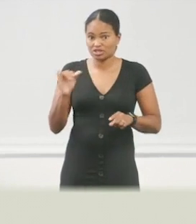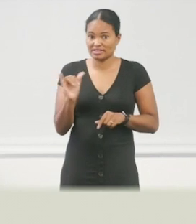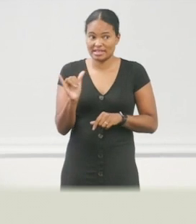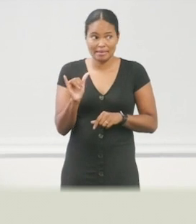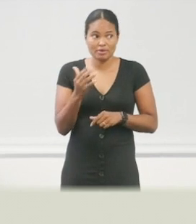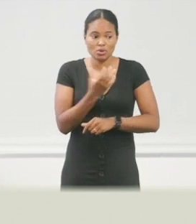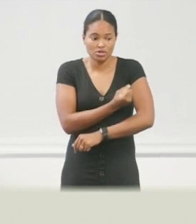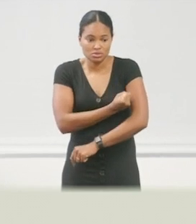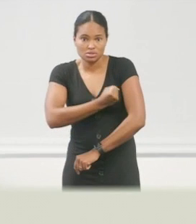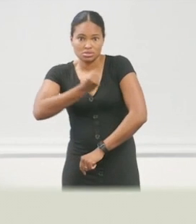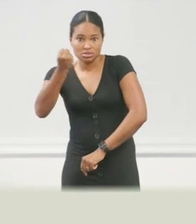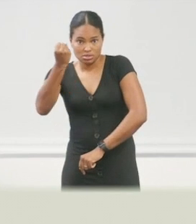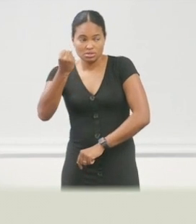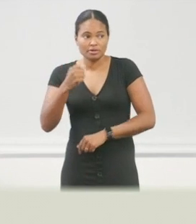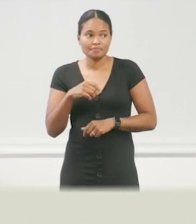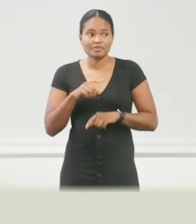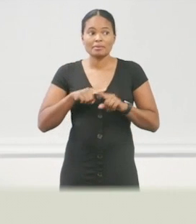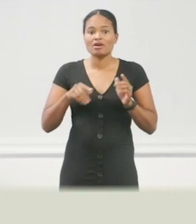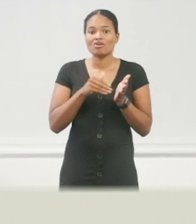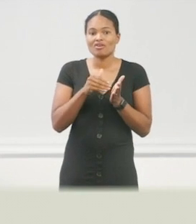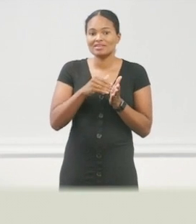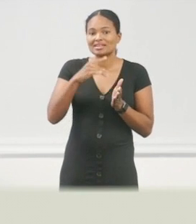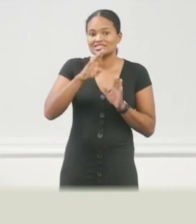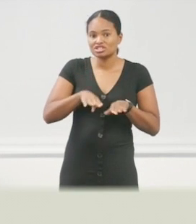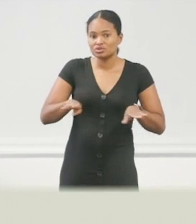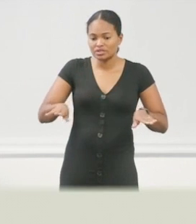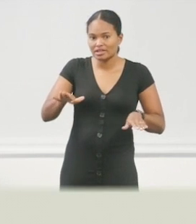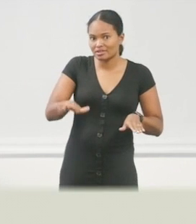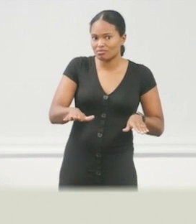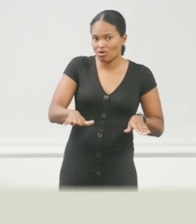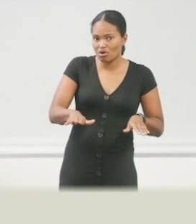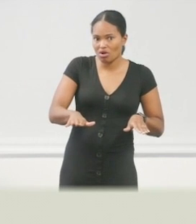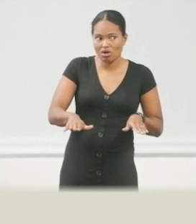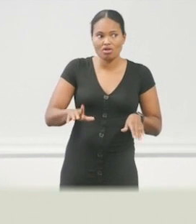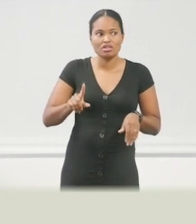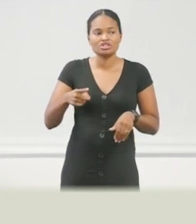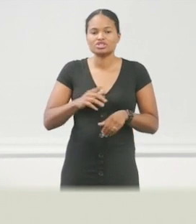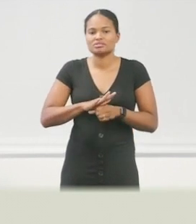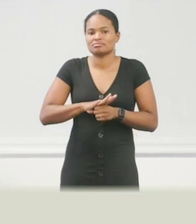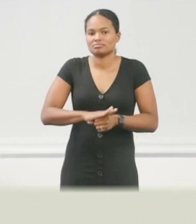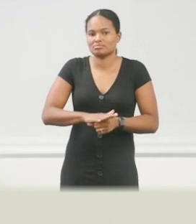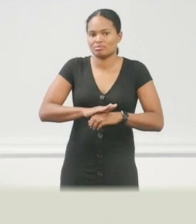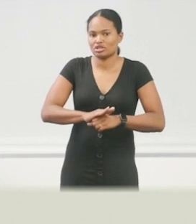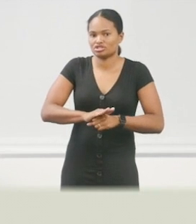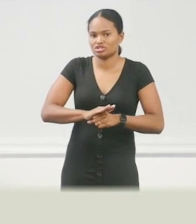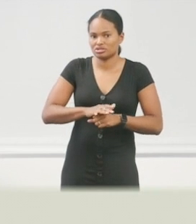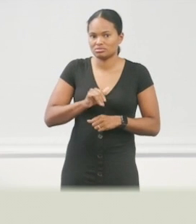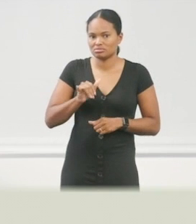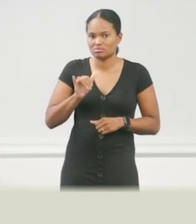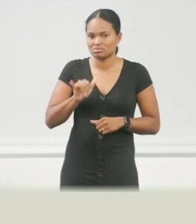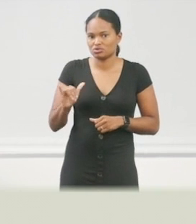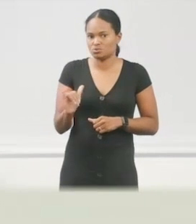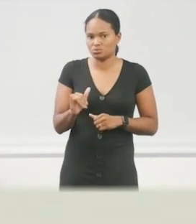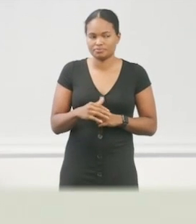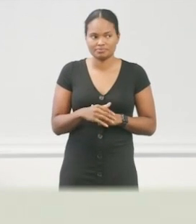it down. But most of the time with kids, because they are smaller, just applying pressure, that will be the one that will probably